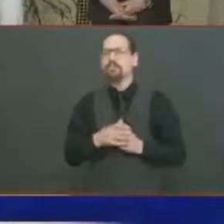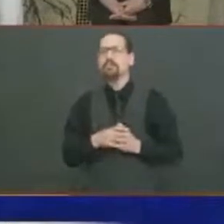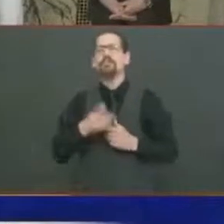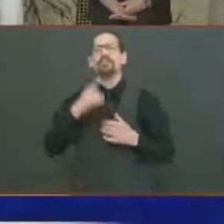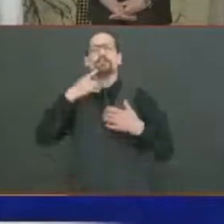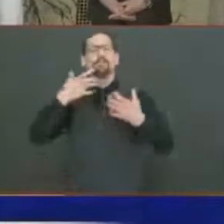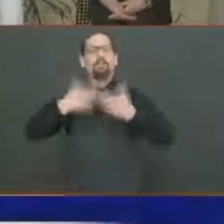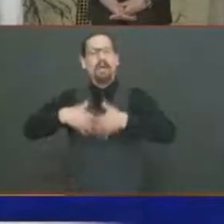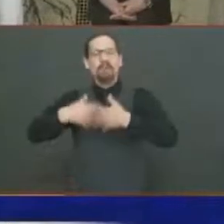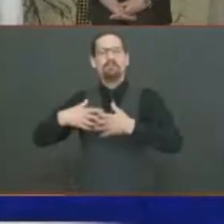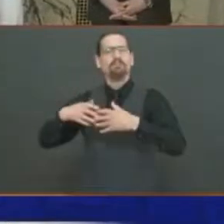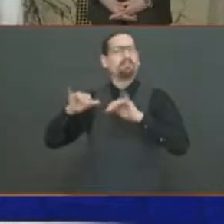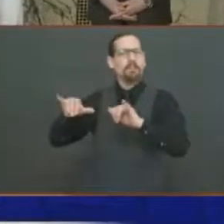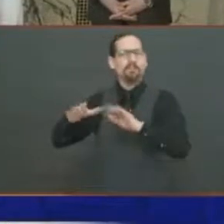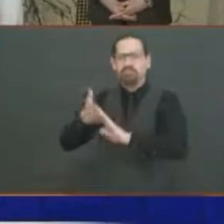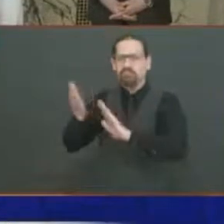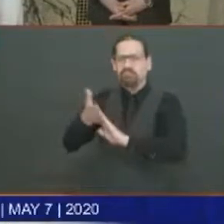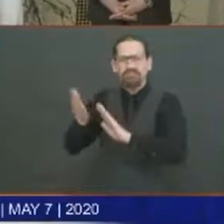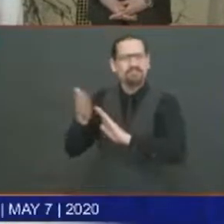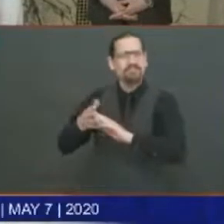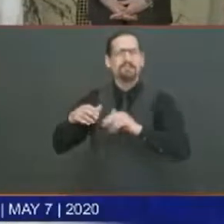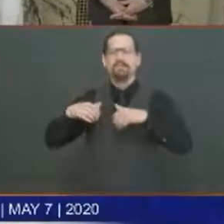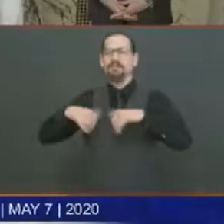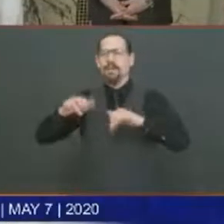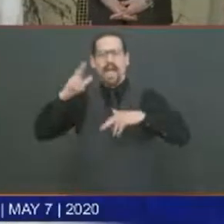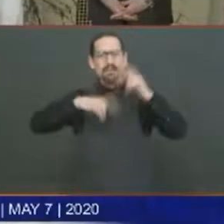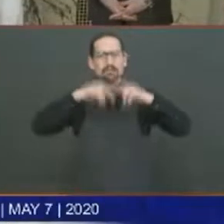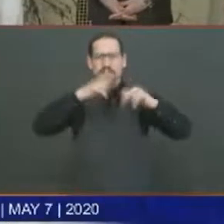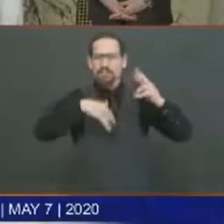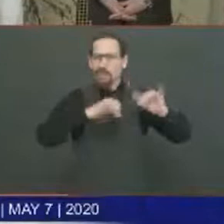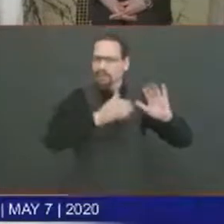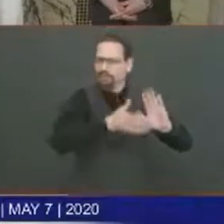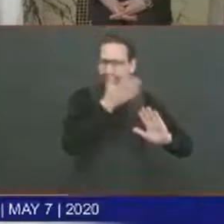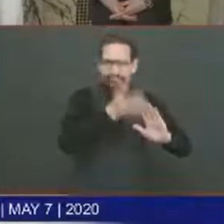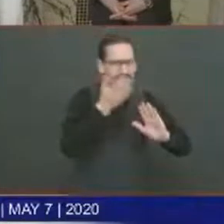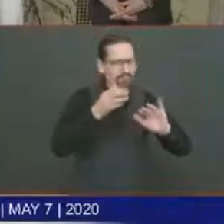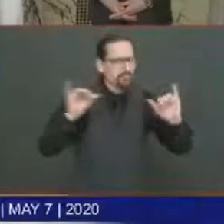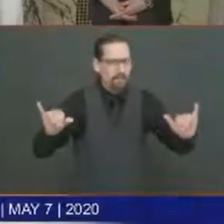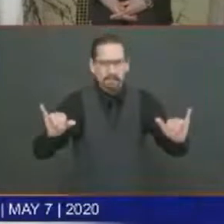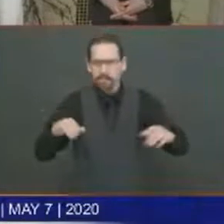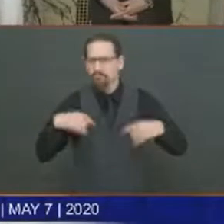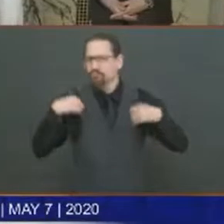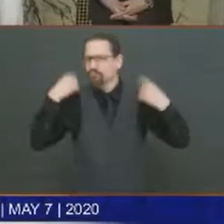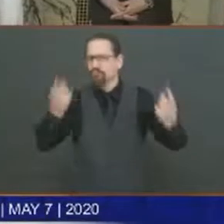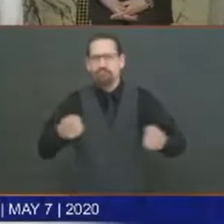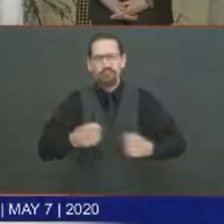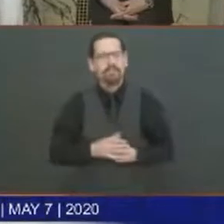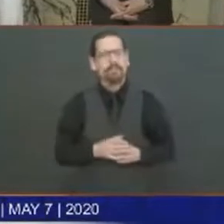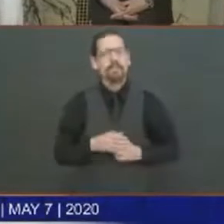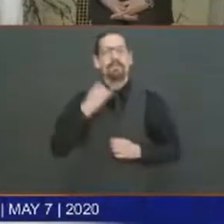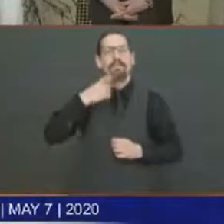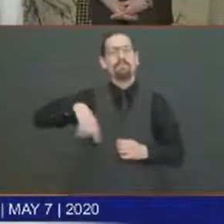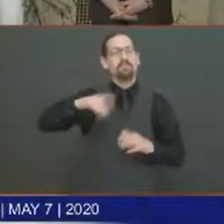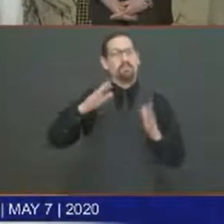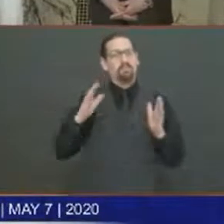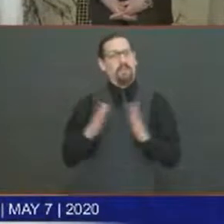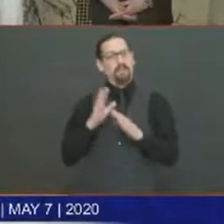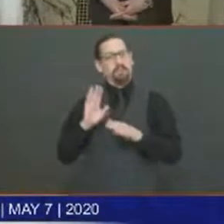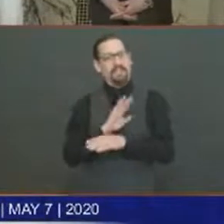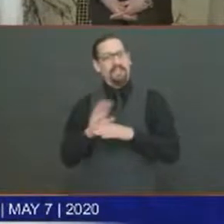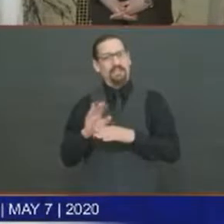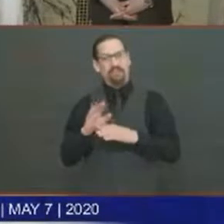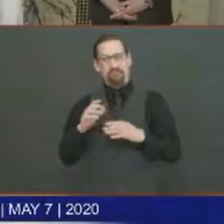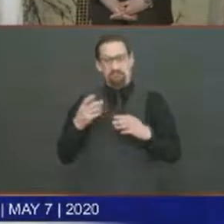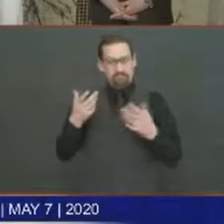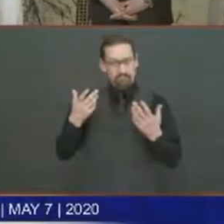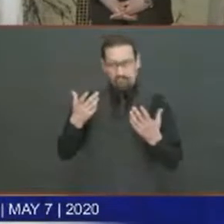never closed. So what I can say is, if you're a small business, or if you're a Rhode Islander wondering, can I go play golf? Can